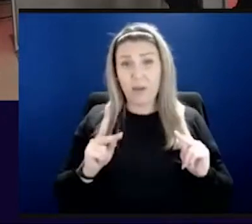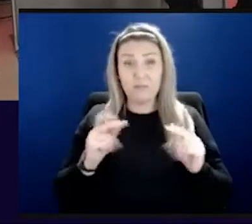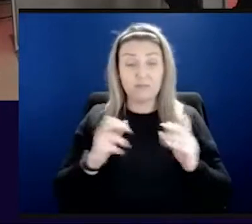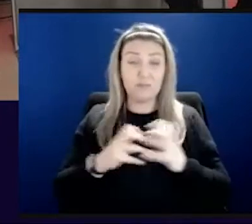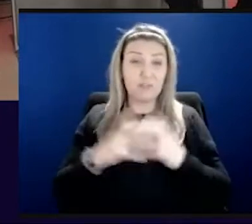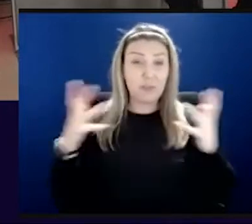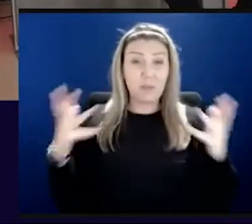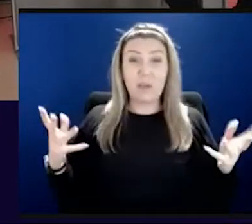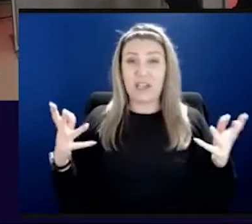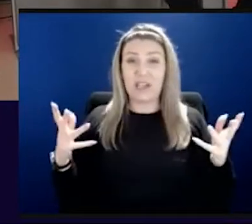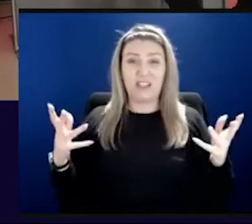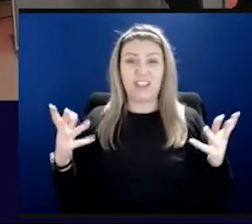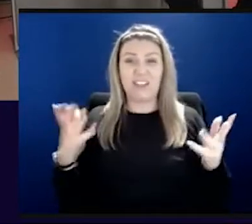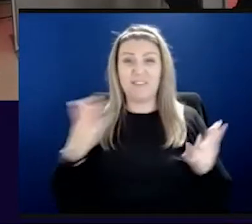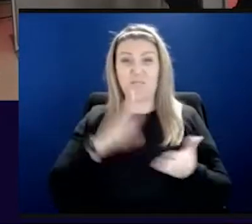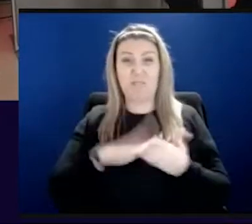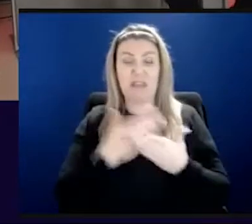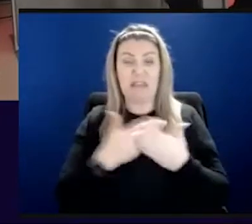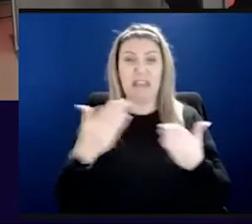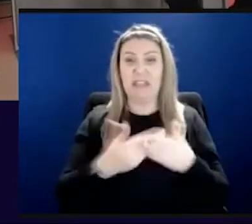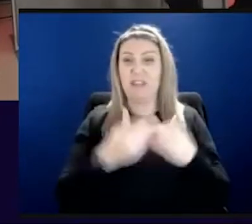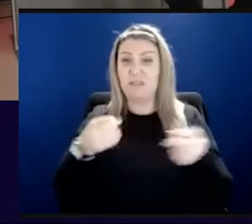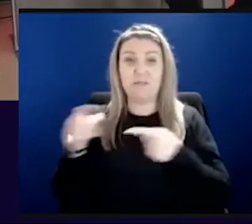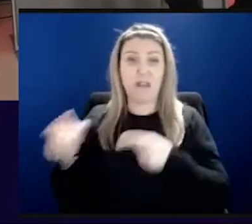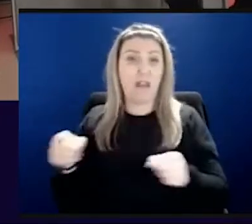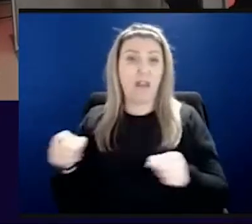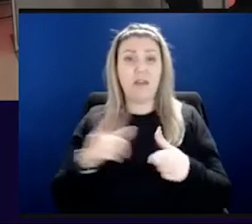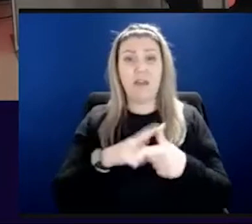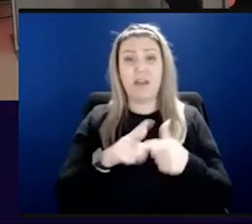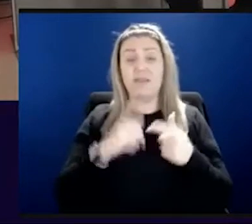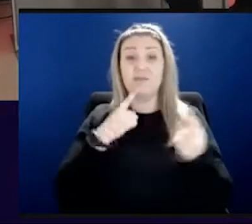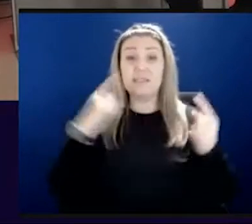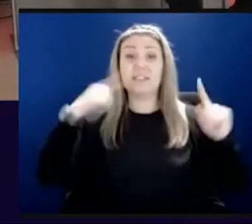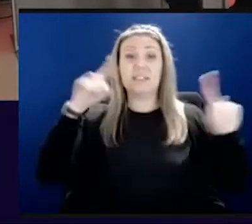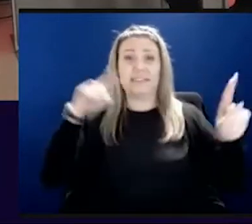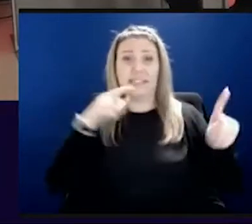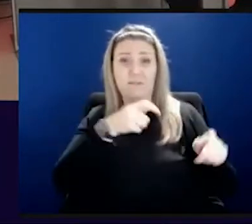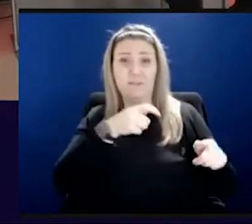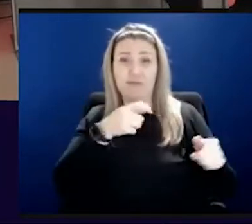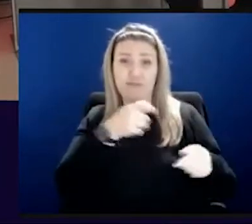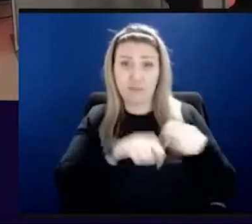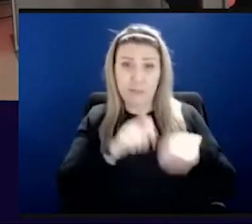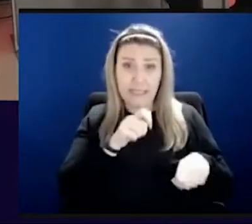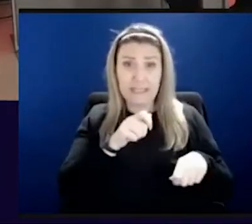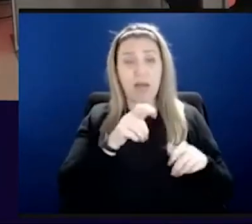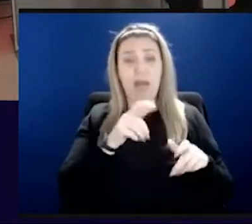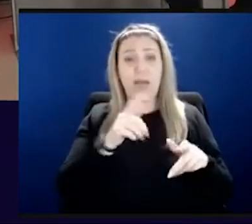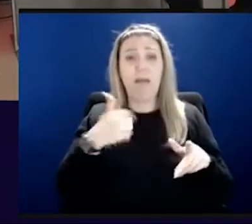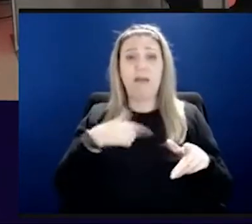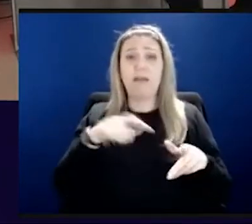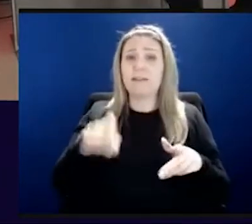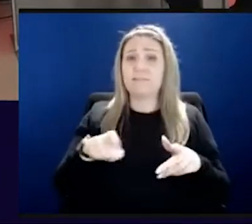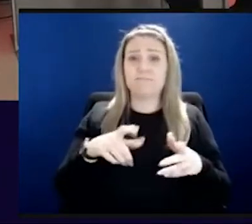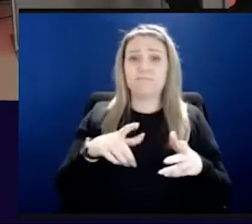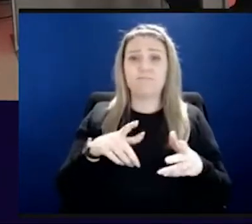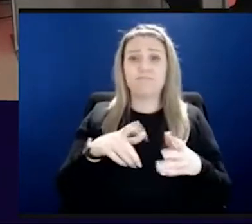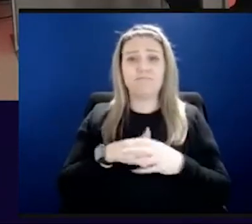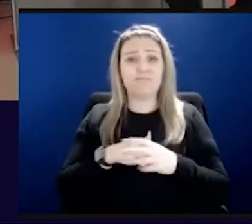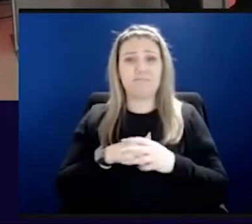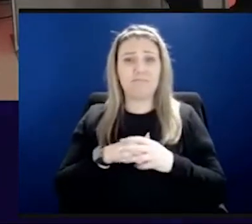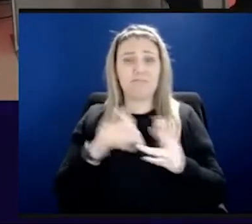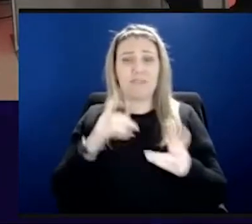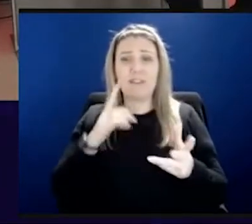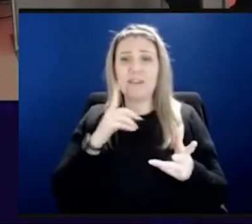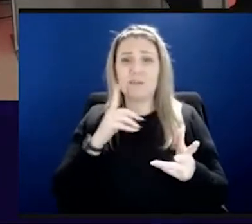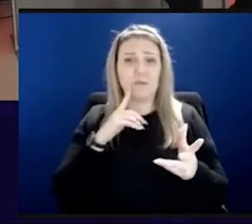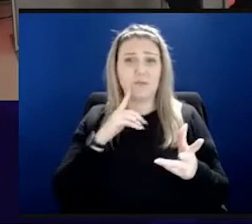lot of bad things going on. And then I had a very successful transplant. You know, I needed it. The doctors needed it. It was almost a shot in the arm for everybody,